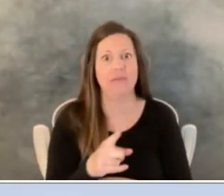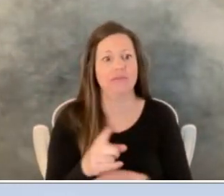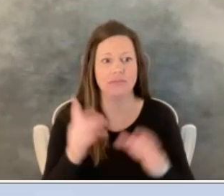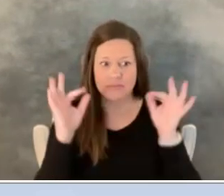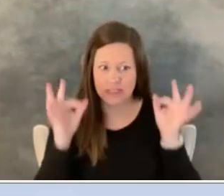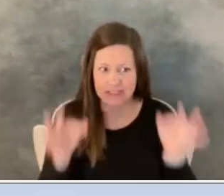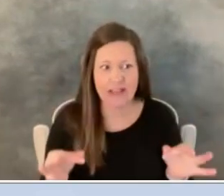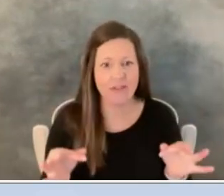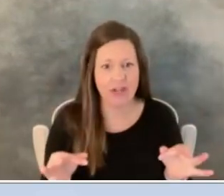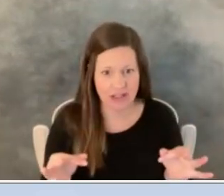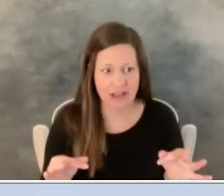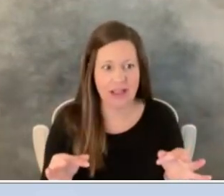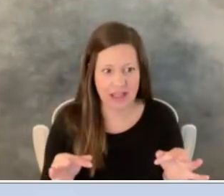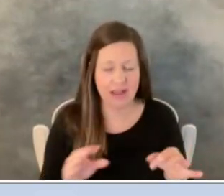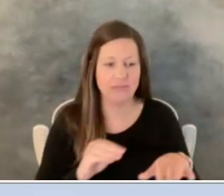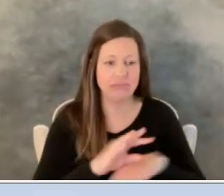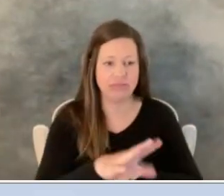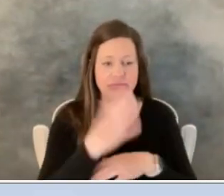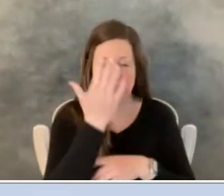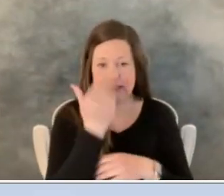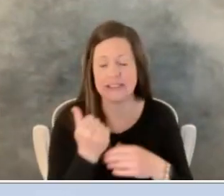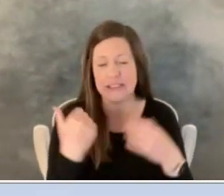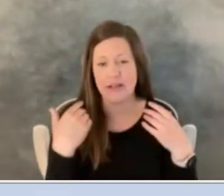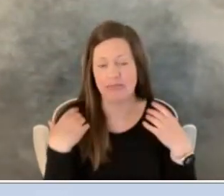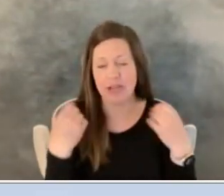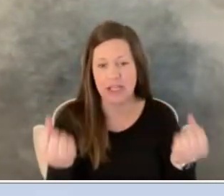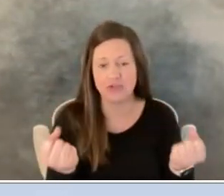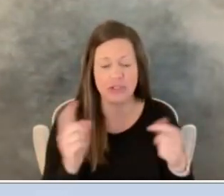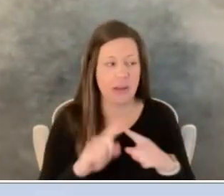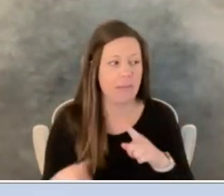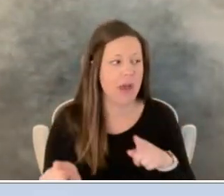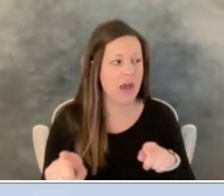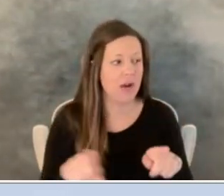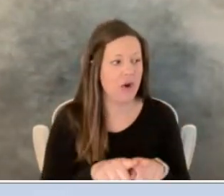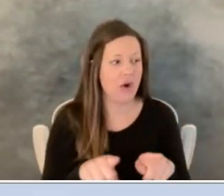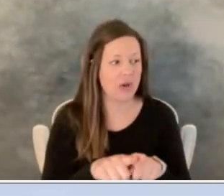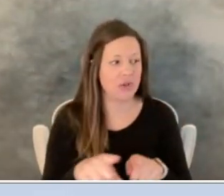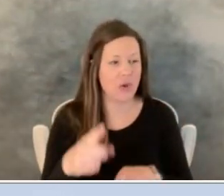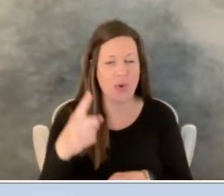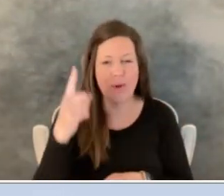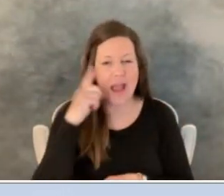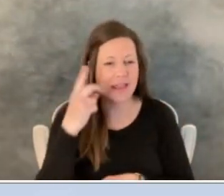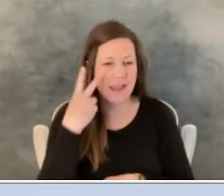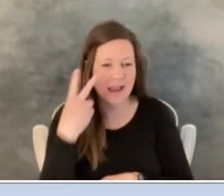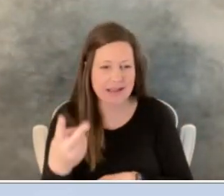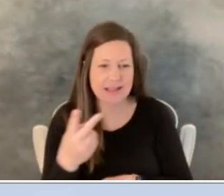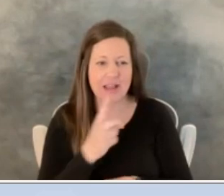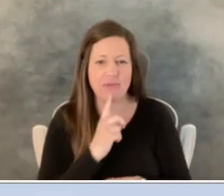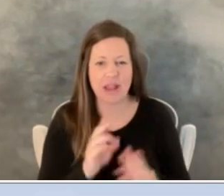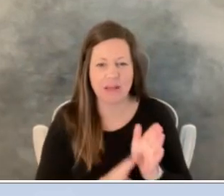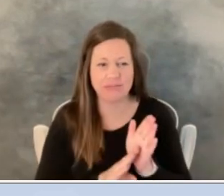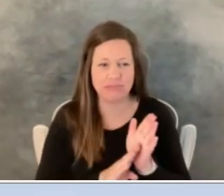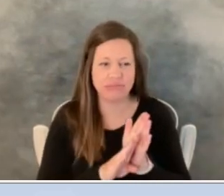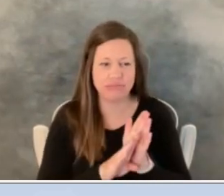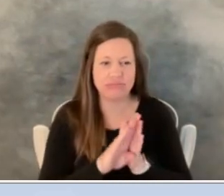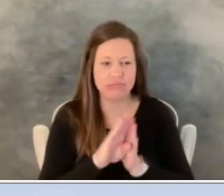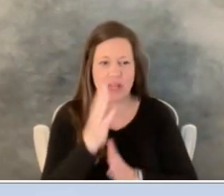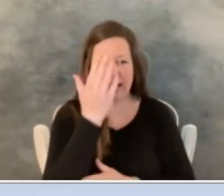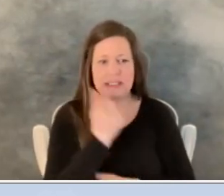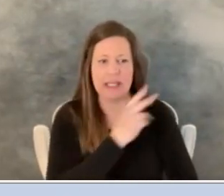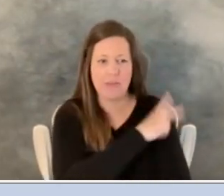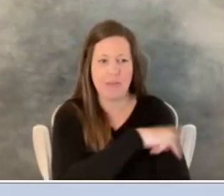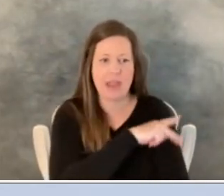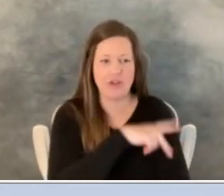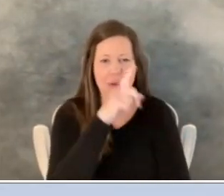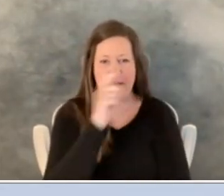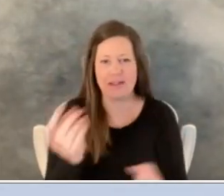eroded a good amount of sleep hygiene. But also, I think I also see an increased uptake in sleep patients because there's more awareness.